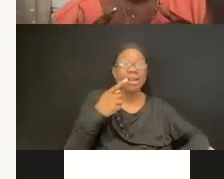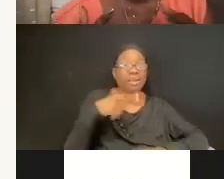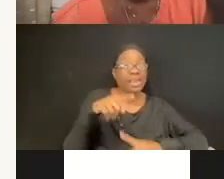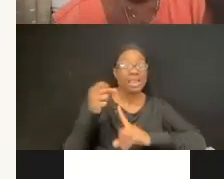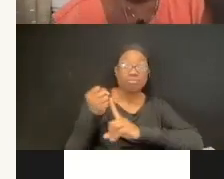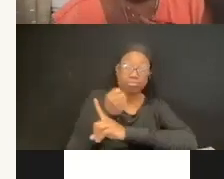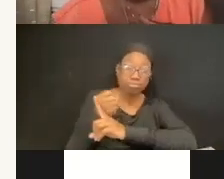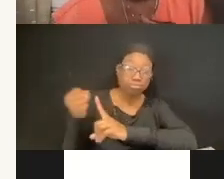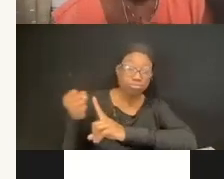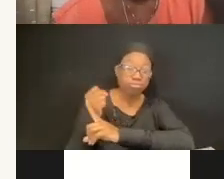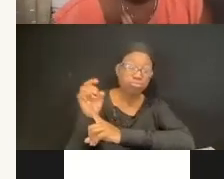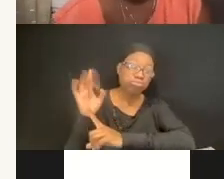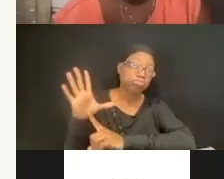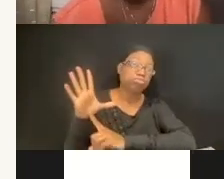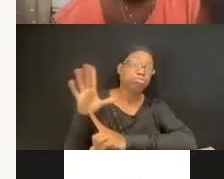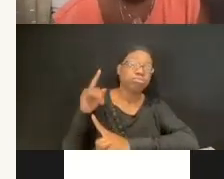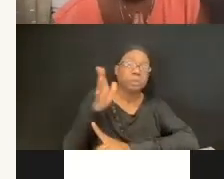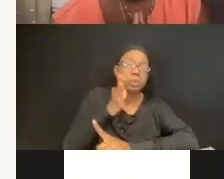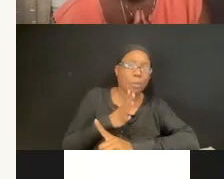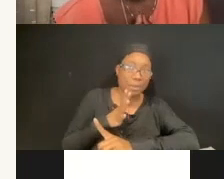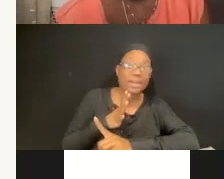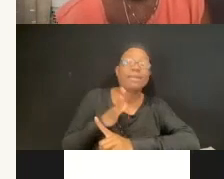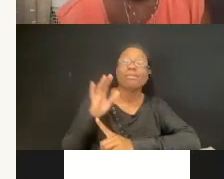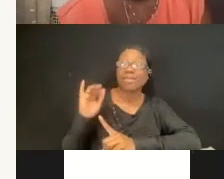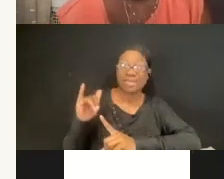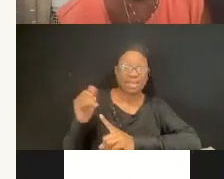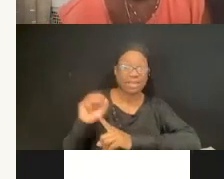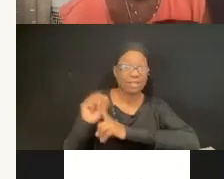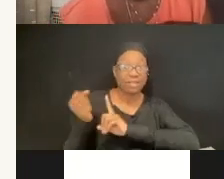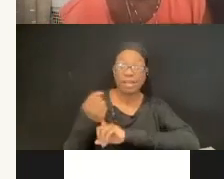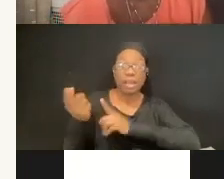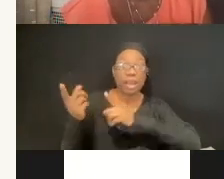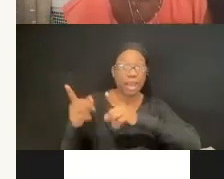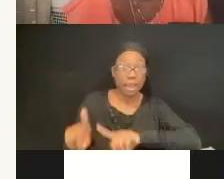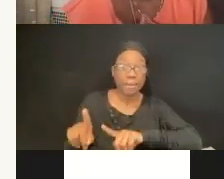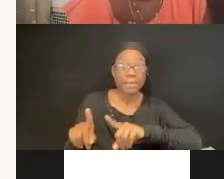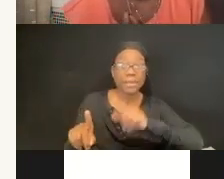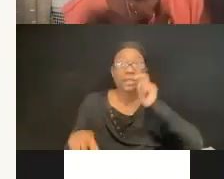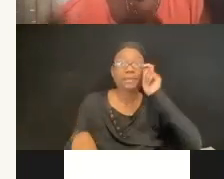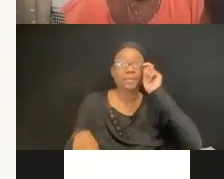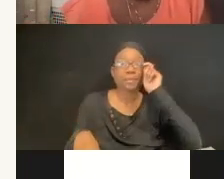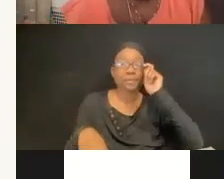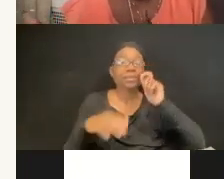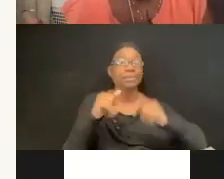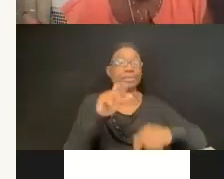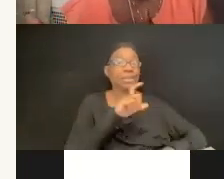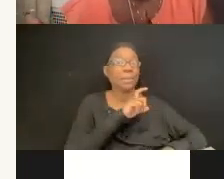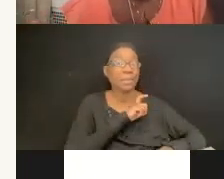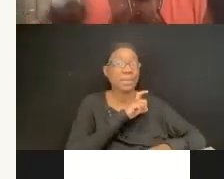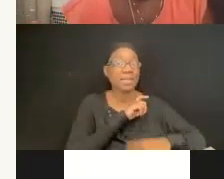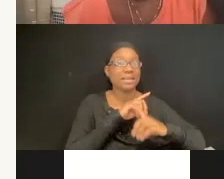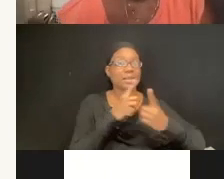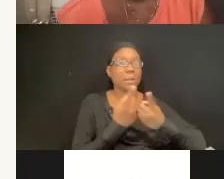And after the incident happened, Charlotte Mecklenburg Police Department criminalized Relasia